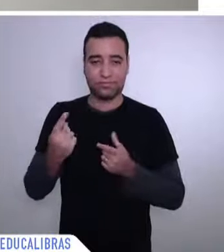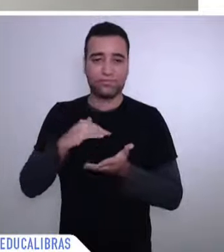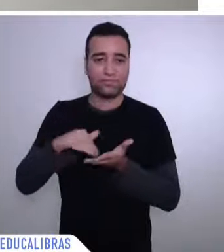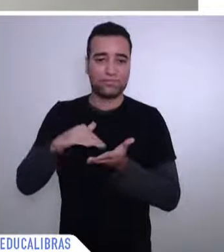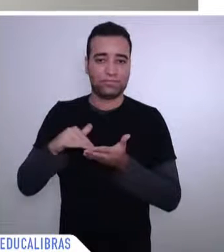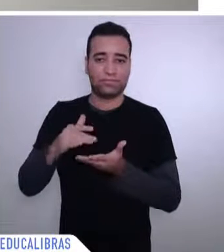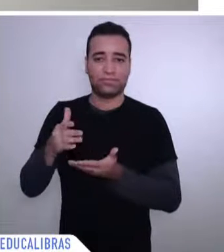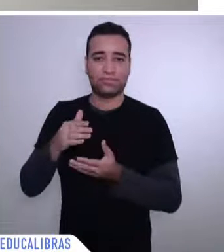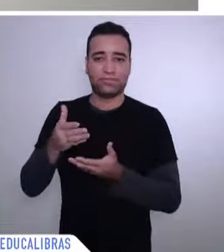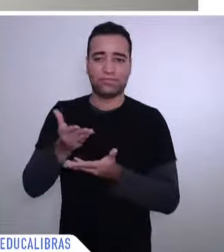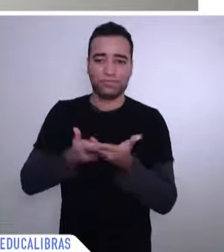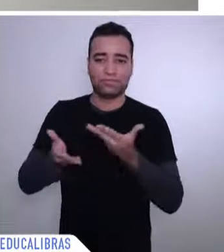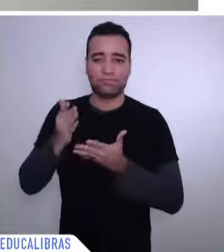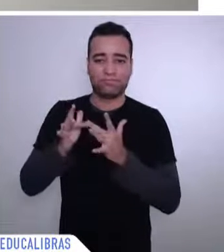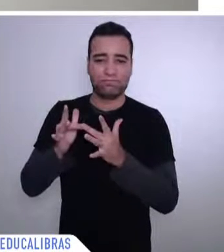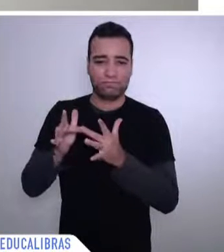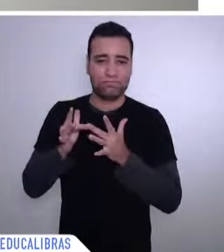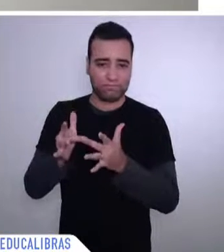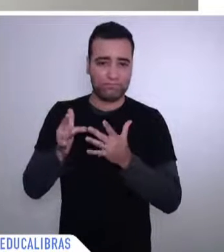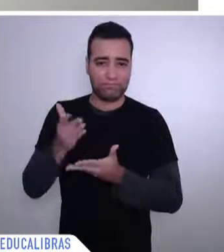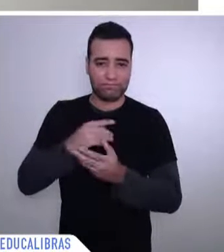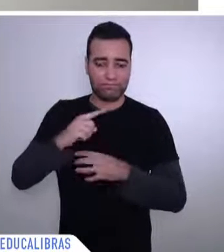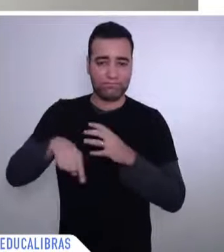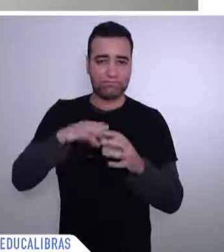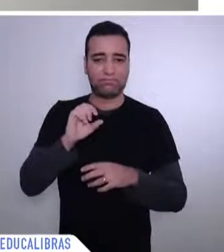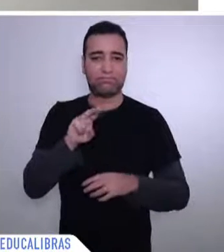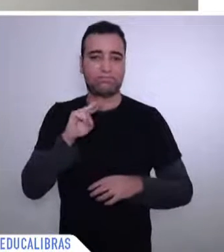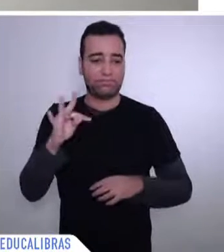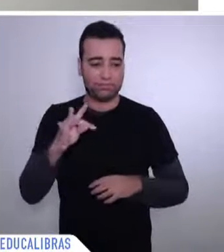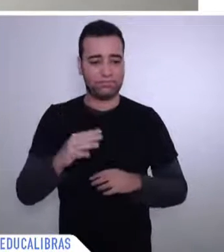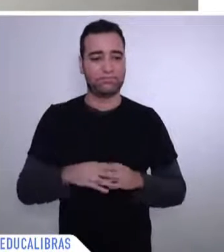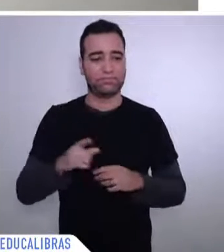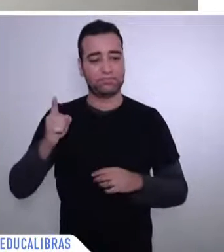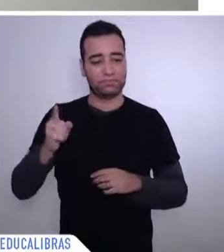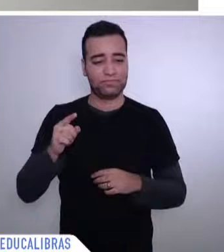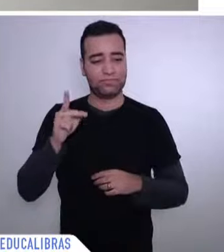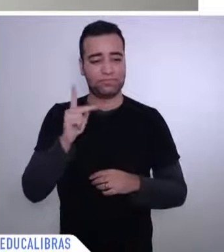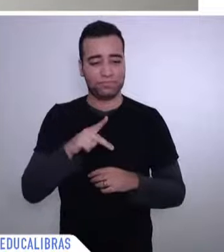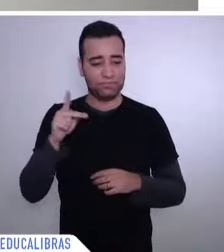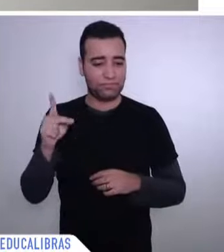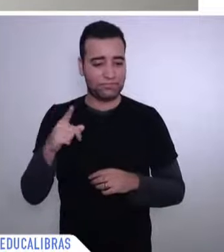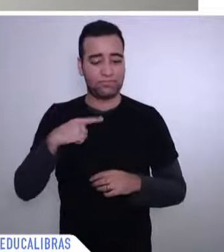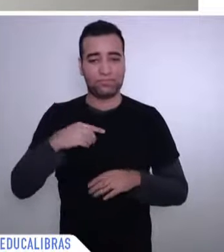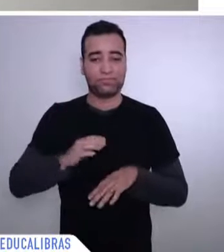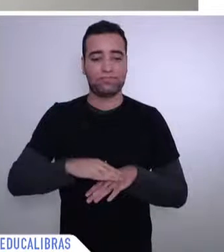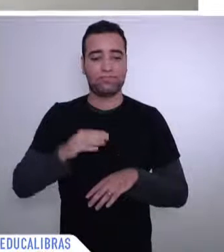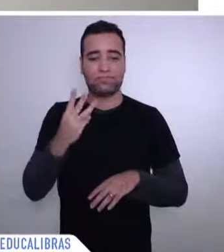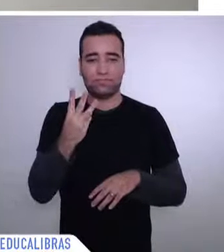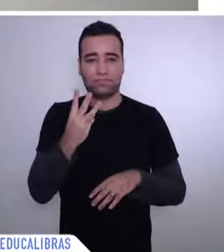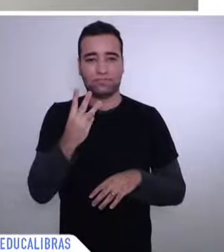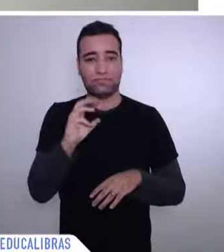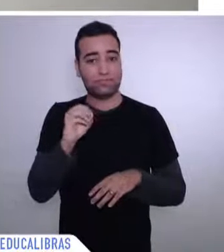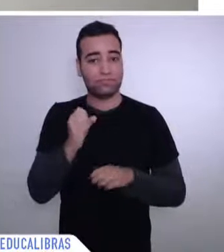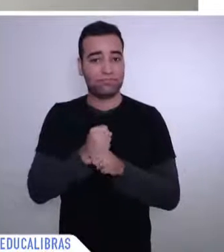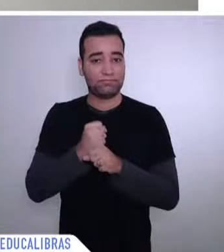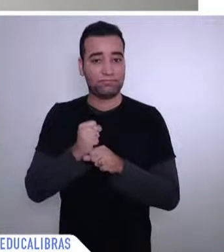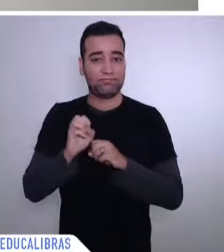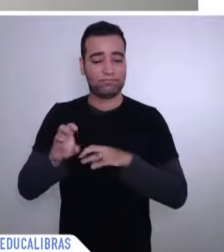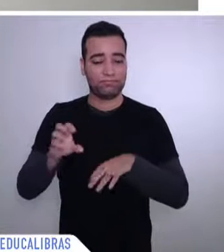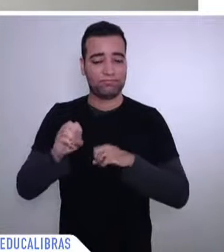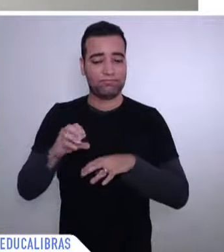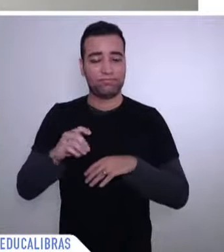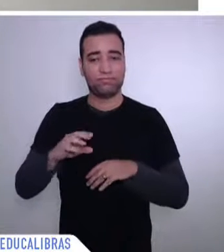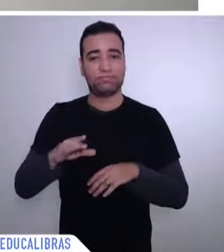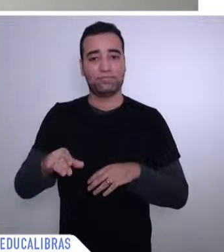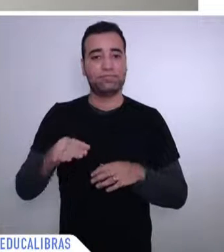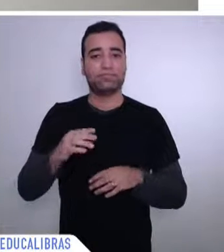Then we will have the pleasure of listening to the working class perspective with the participation of Antônio Lisboa, Secretary of International Relations